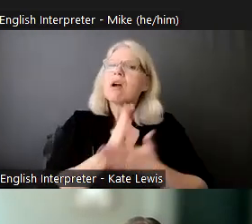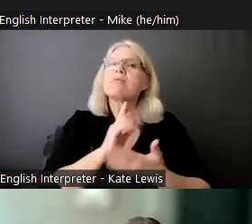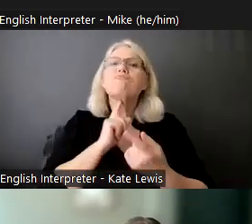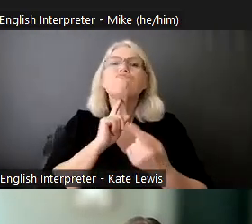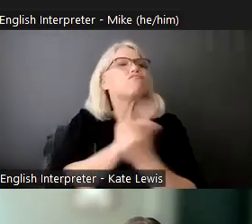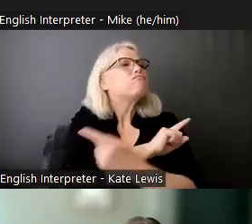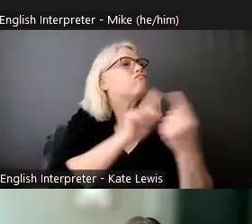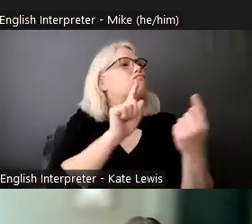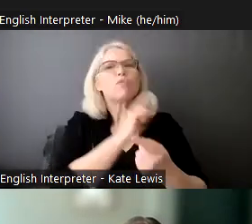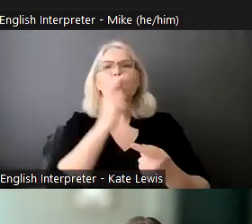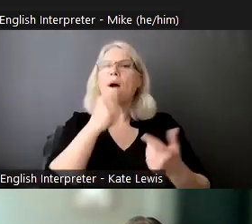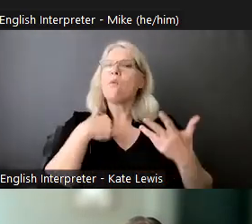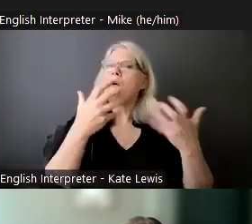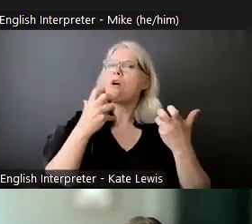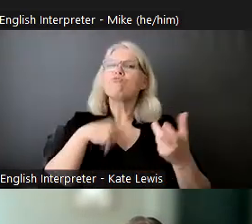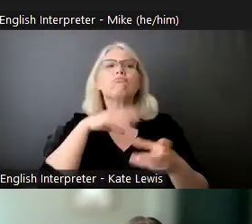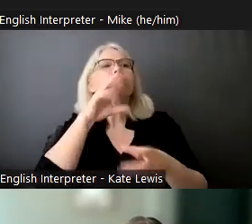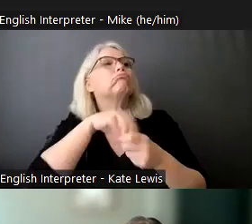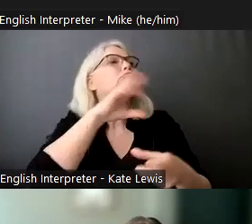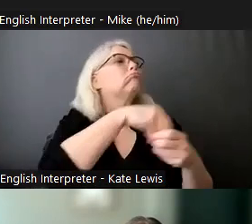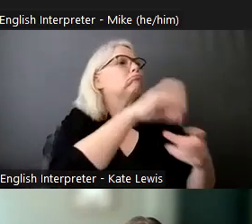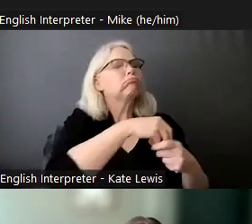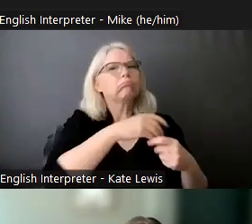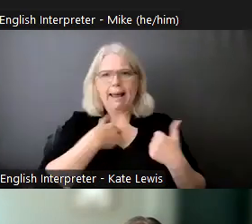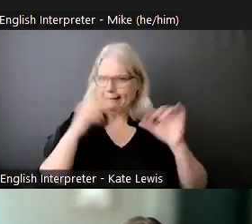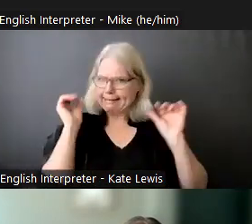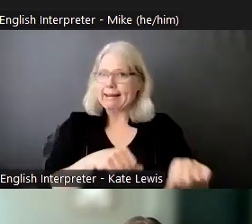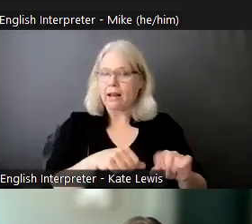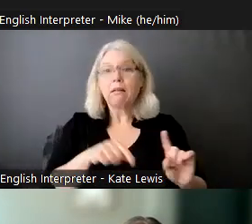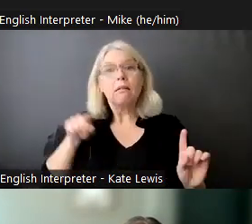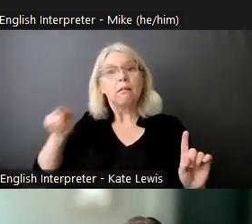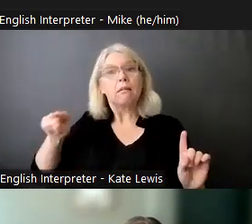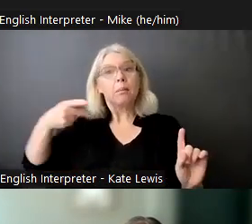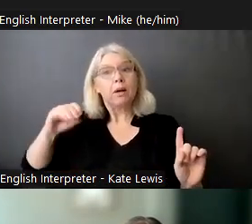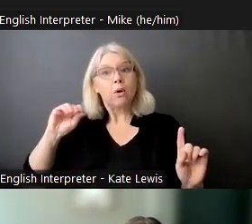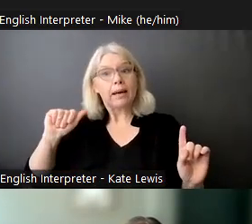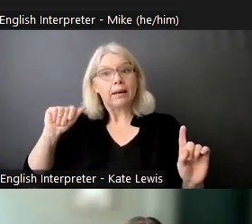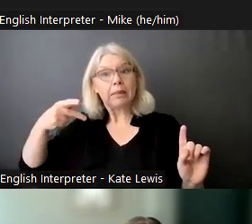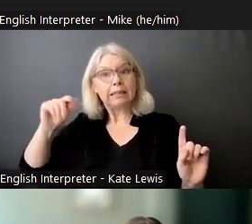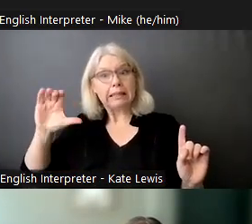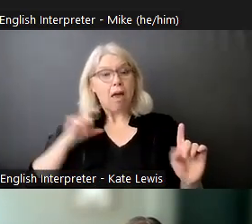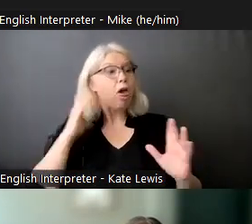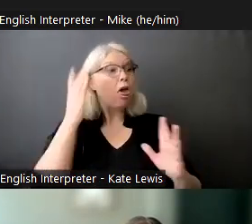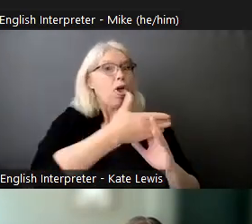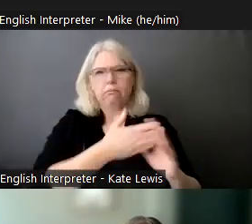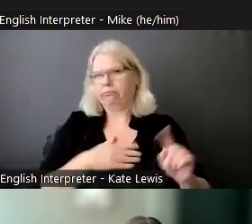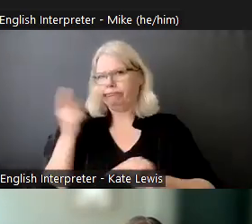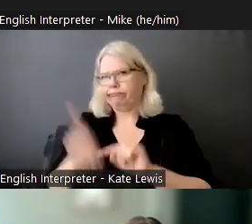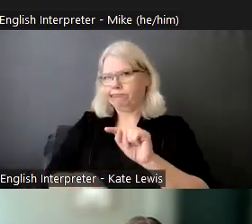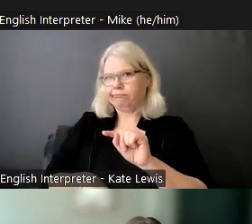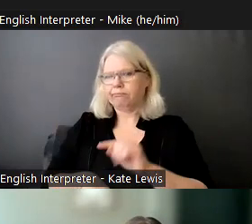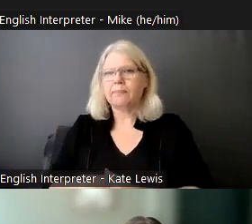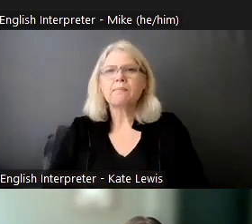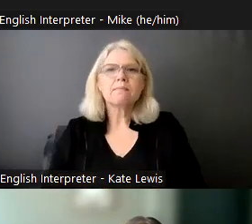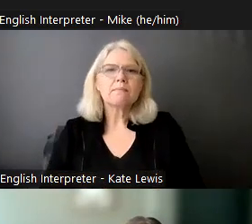any organization or group, right? So they really cannot be restricted from doing that. They also have